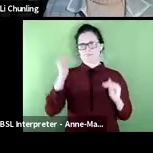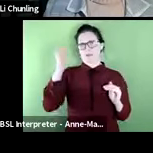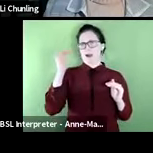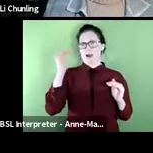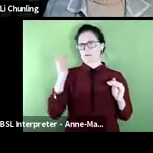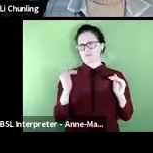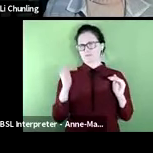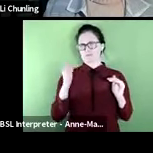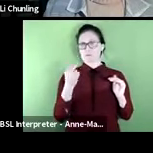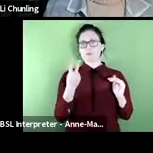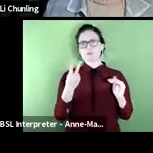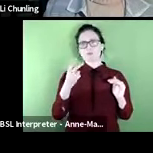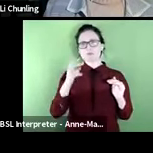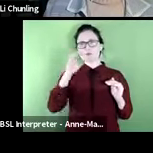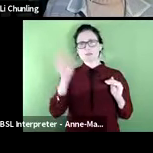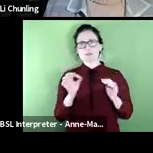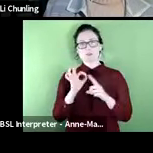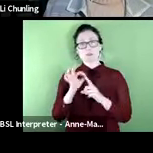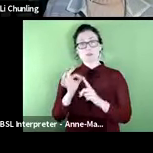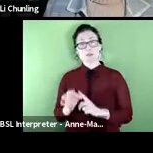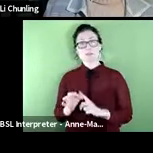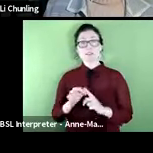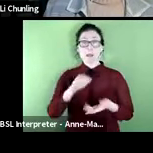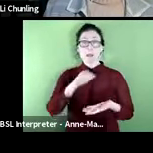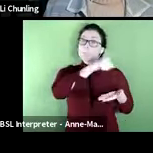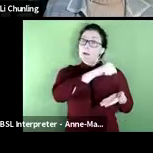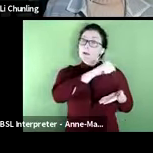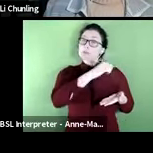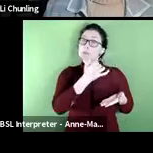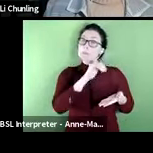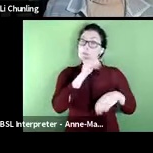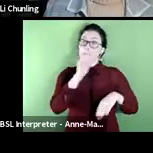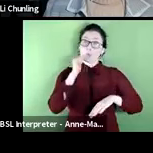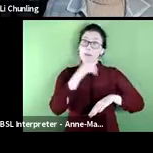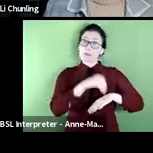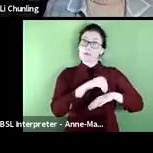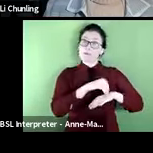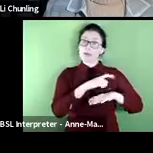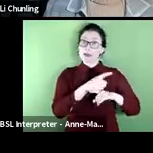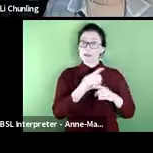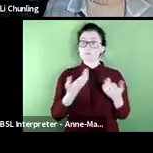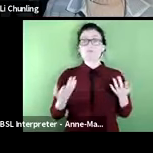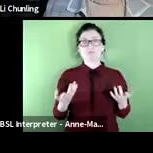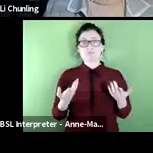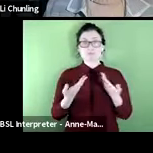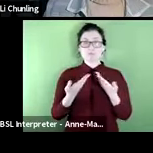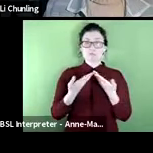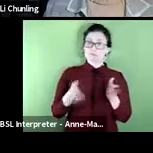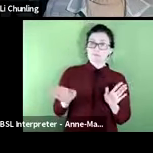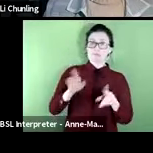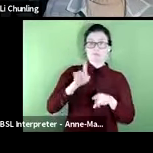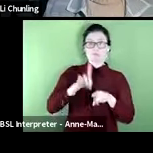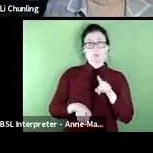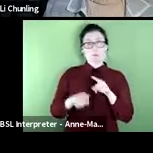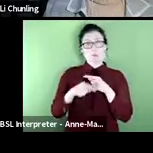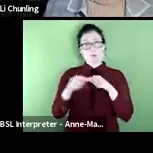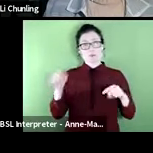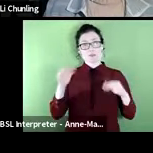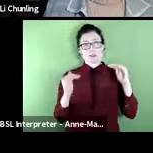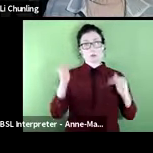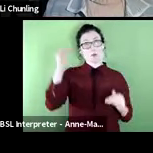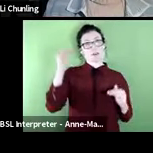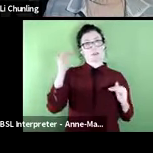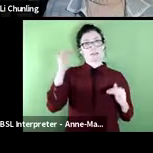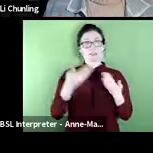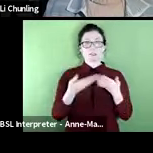say that it might give some difference for the budget, but I don't think that it will make a big change on the general configuration of inequality and on the